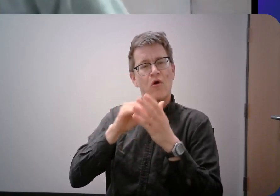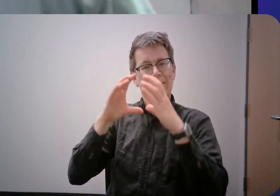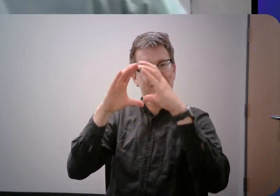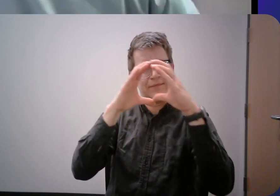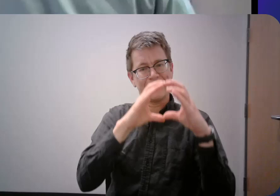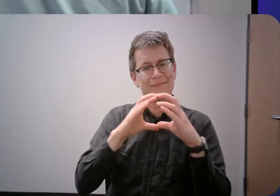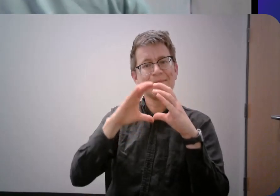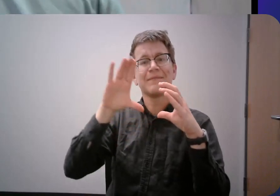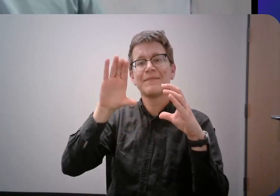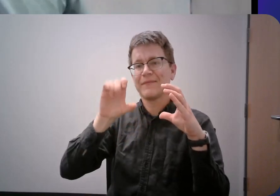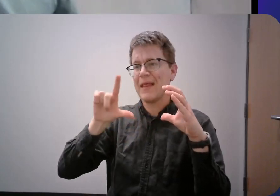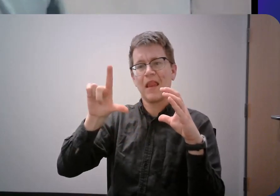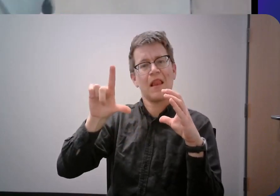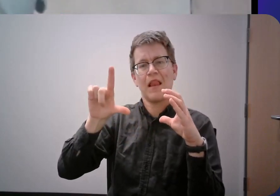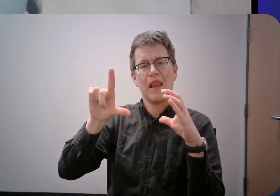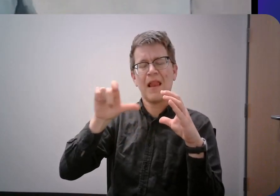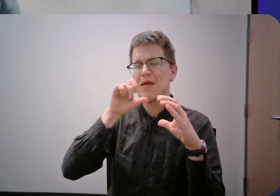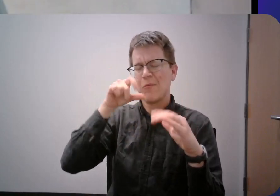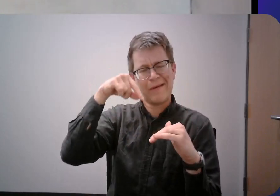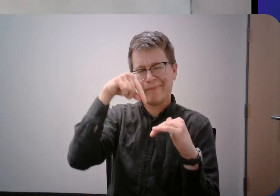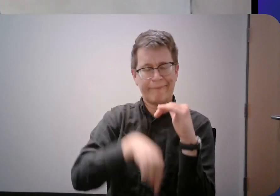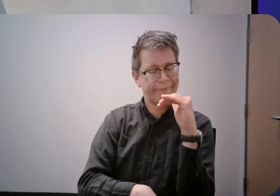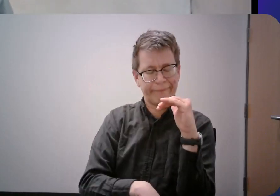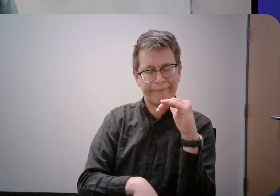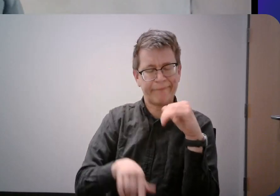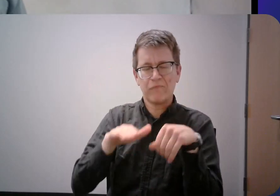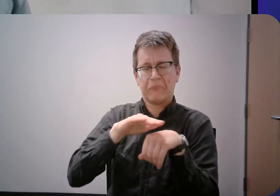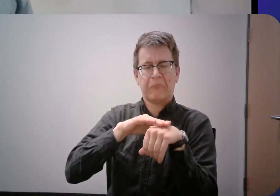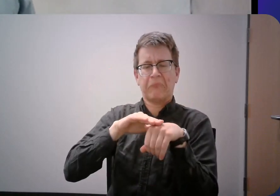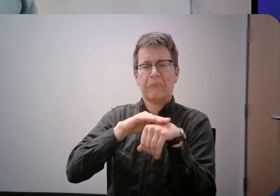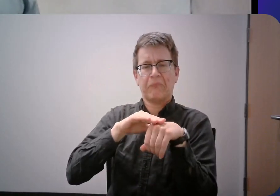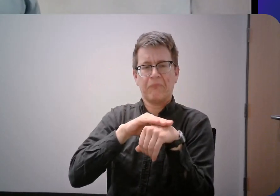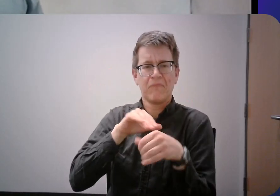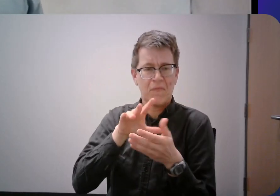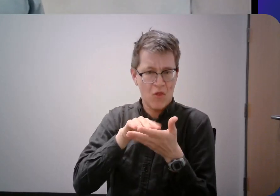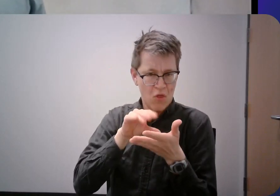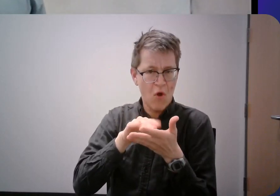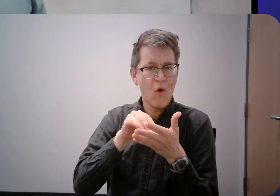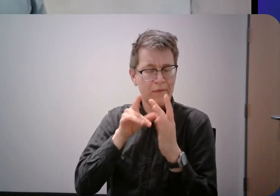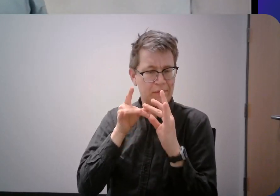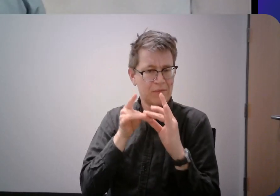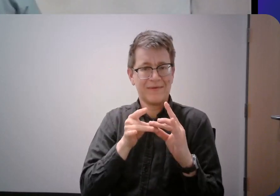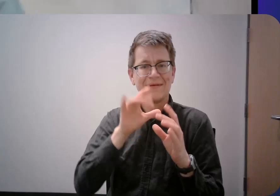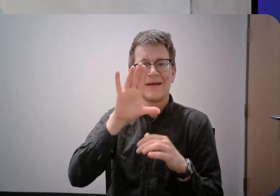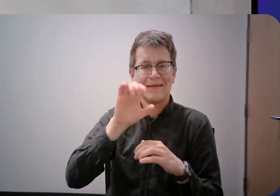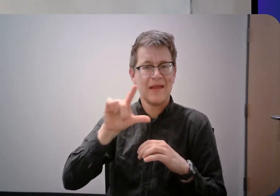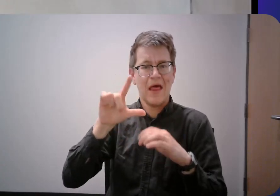In the middle of the cell, we have this thing called the nucleus.